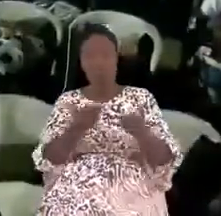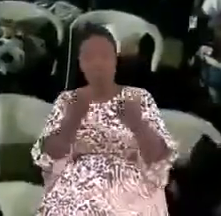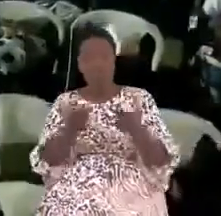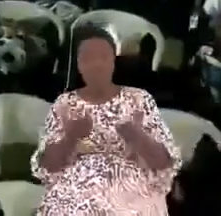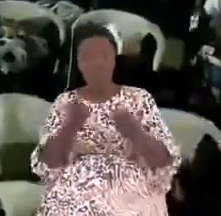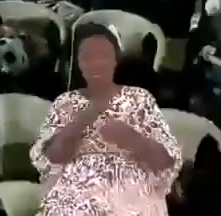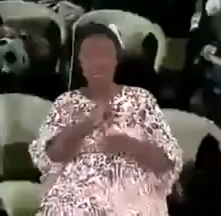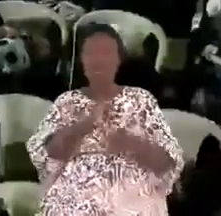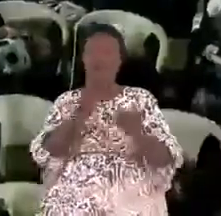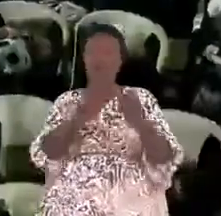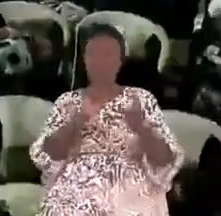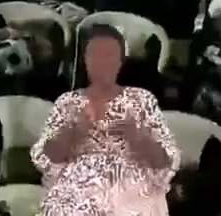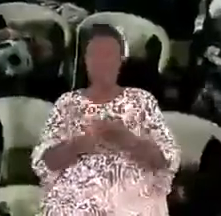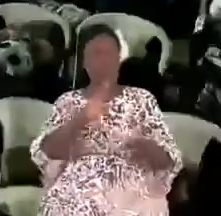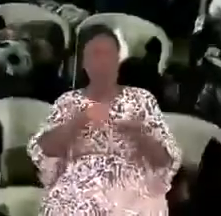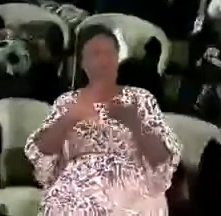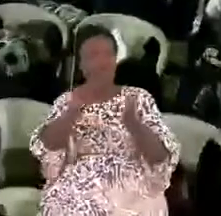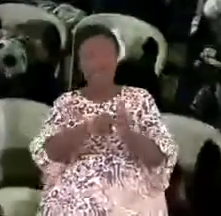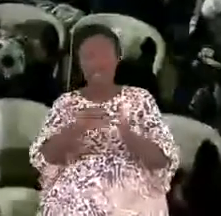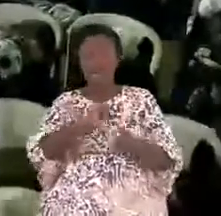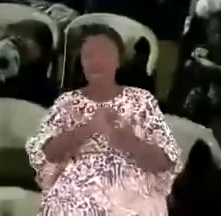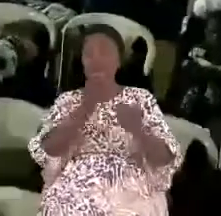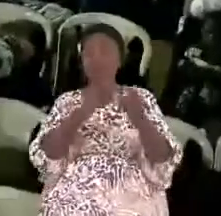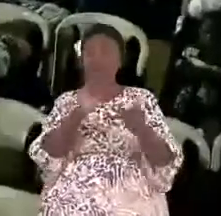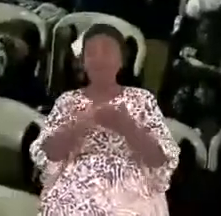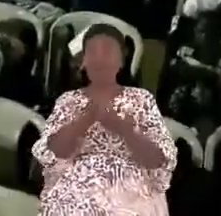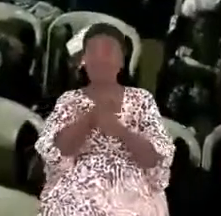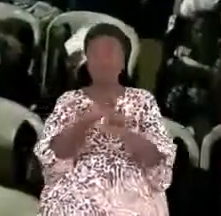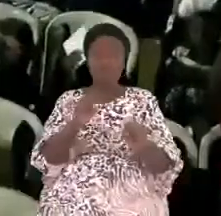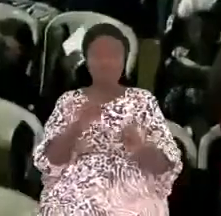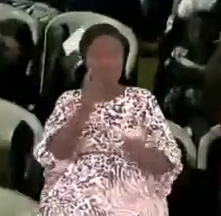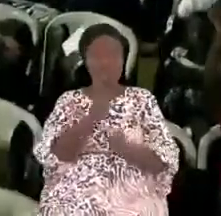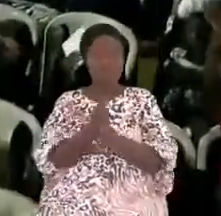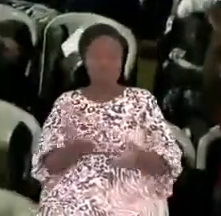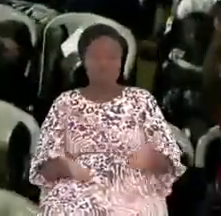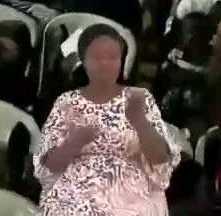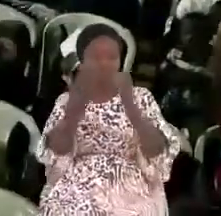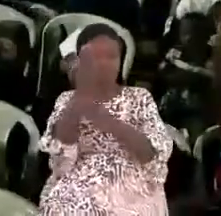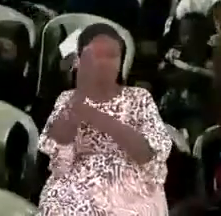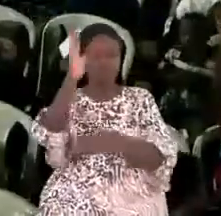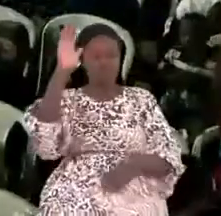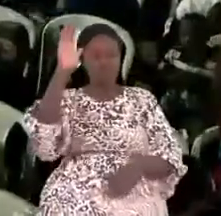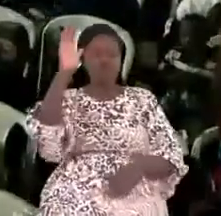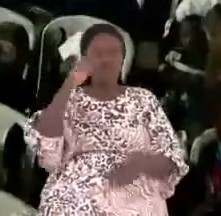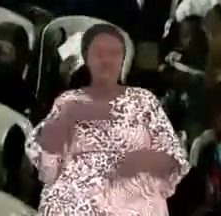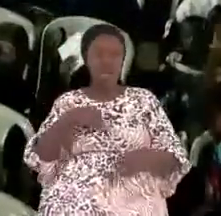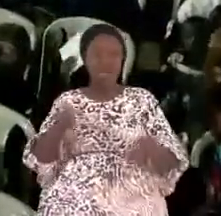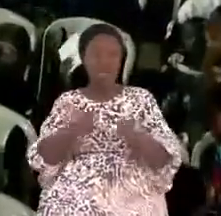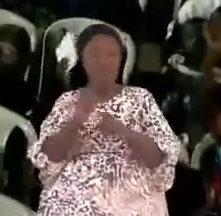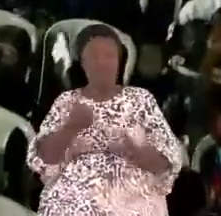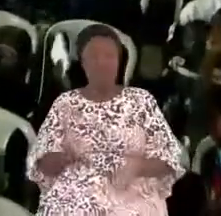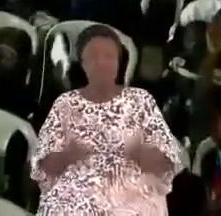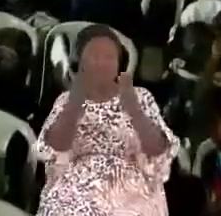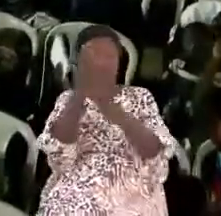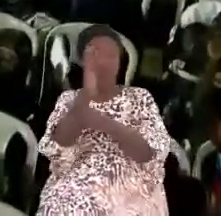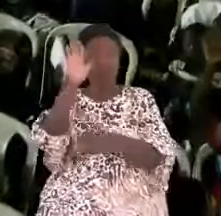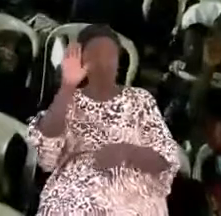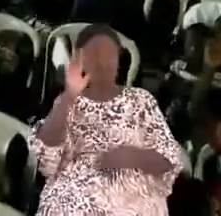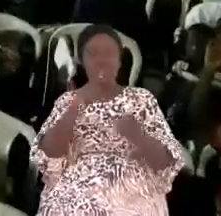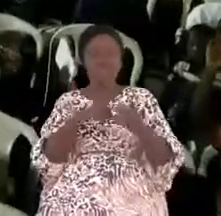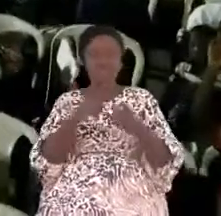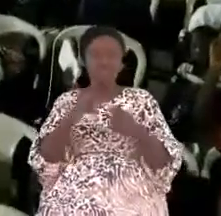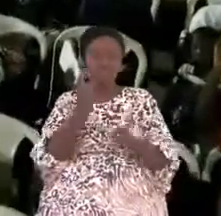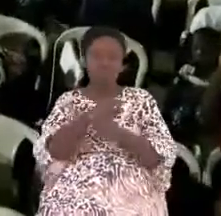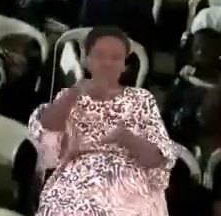that forgiveness i want that salvation rest of that time and sorry sin of the hand just stand up